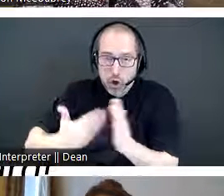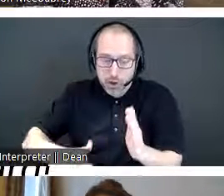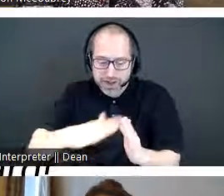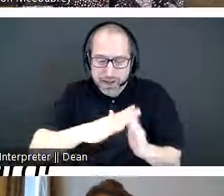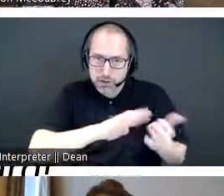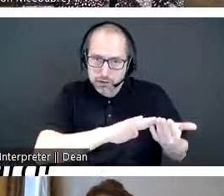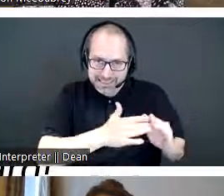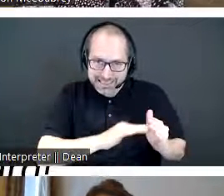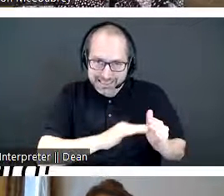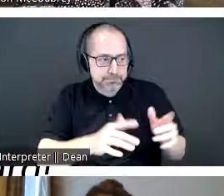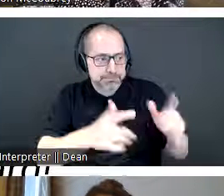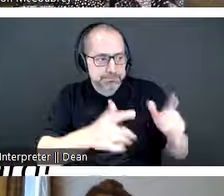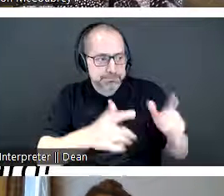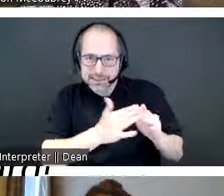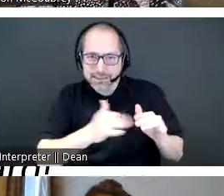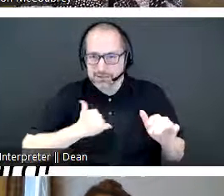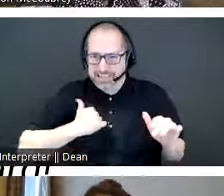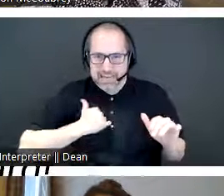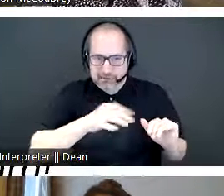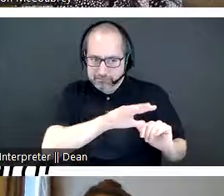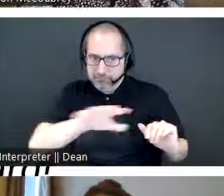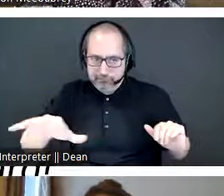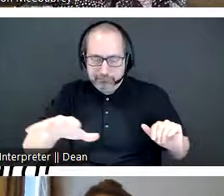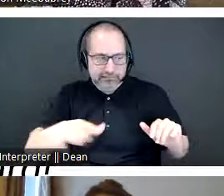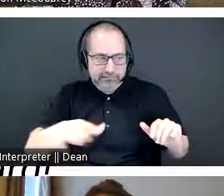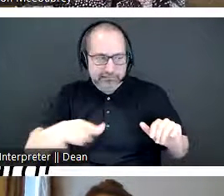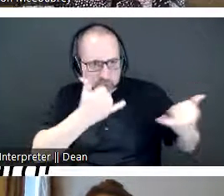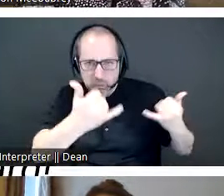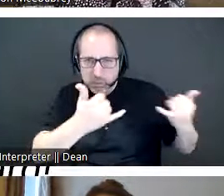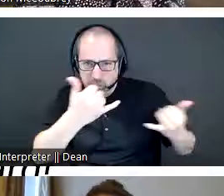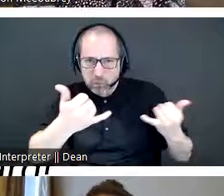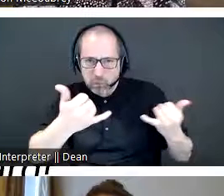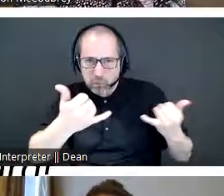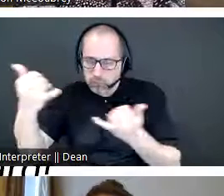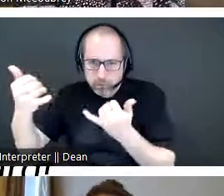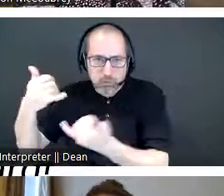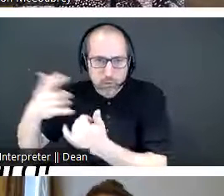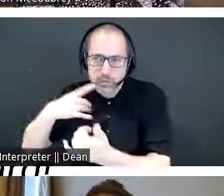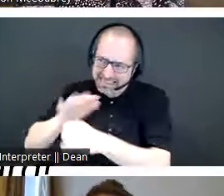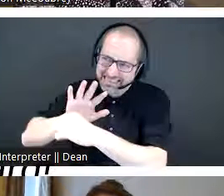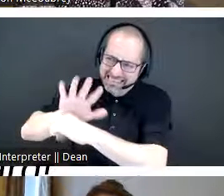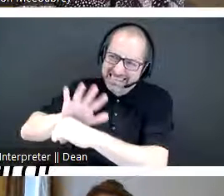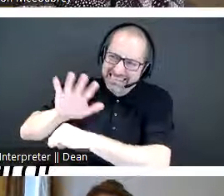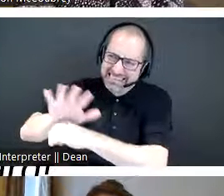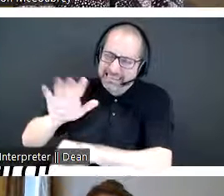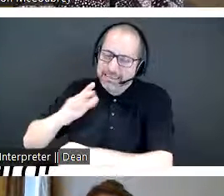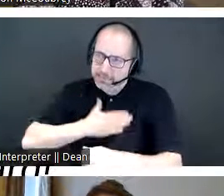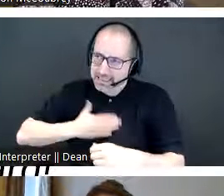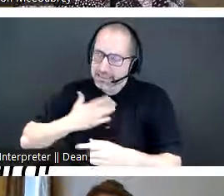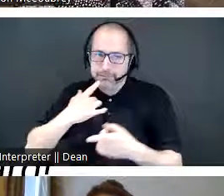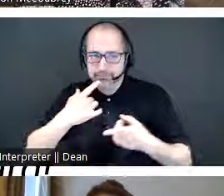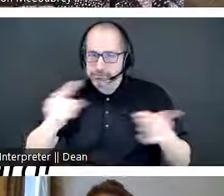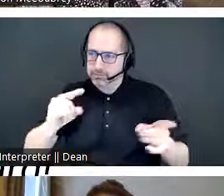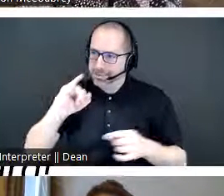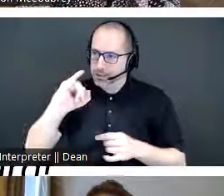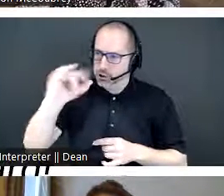major cities, and tried to convince them to make a declaration for Intergenerational Day. That wasn't